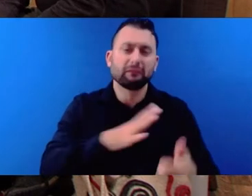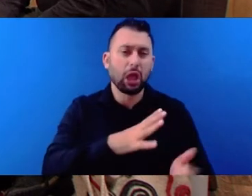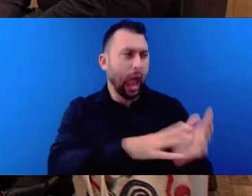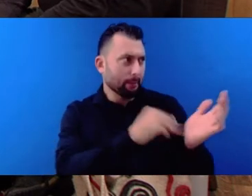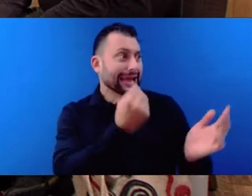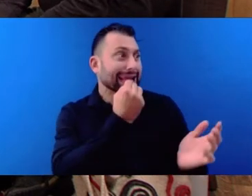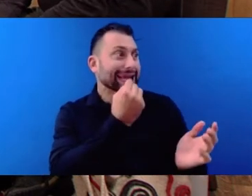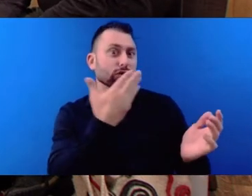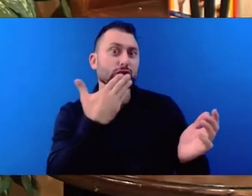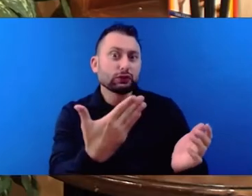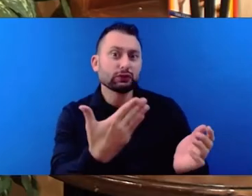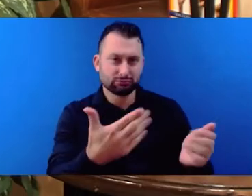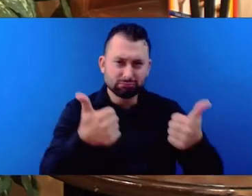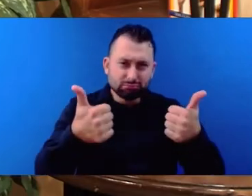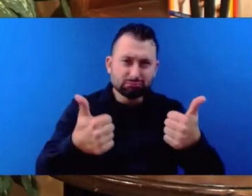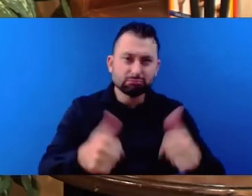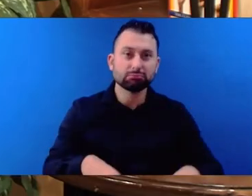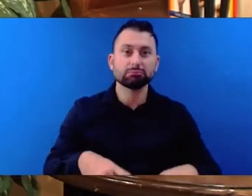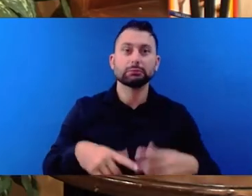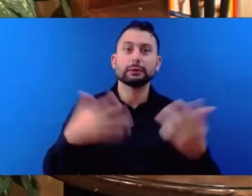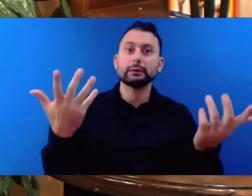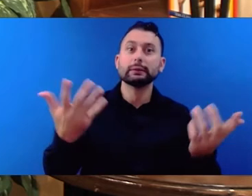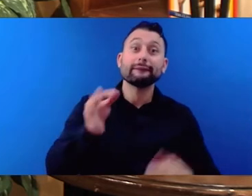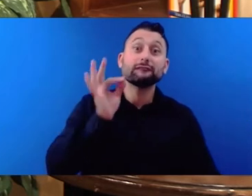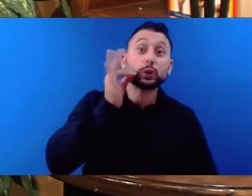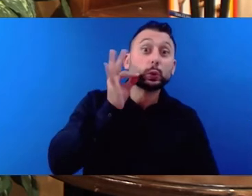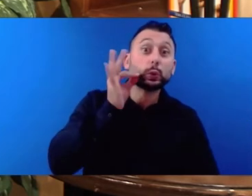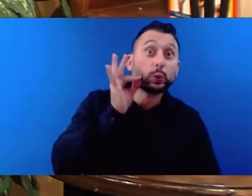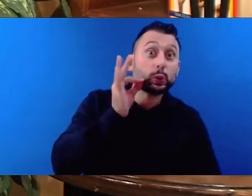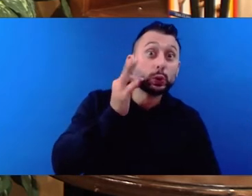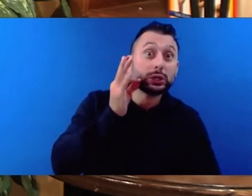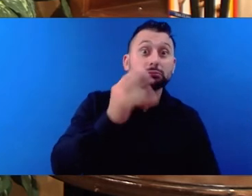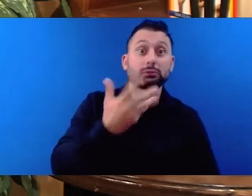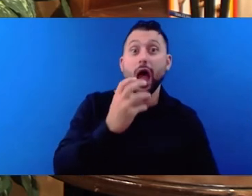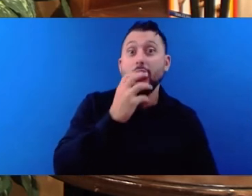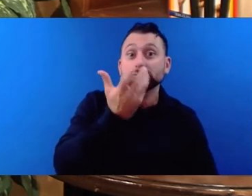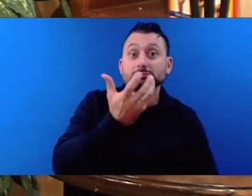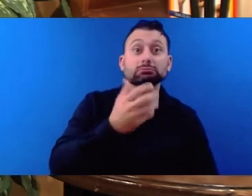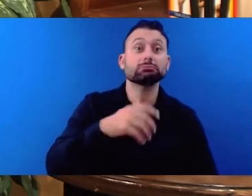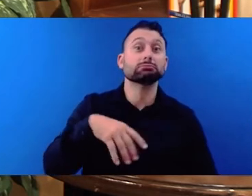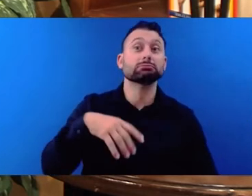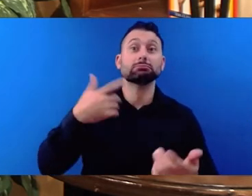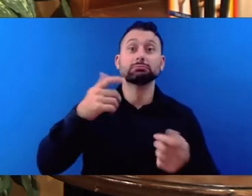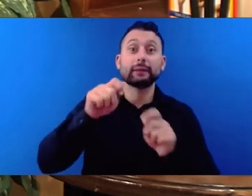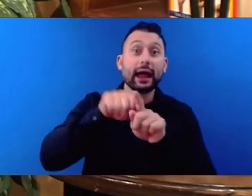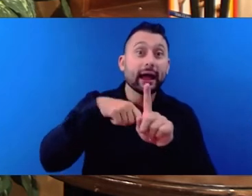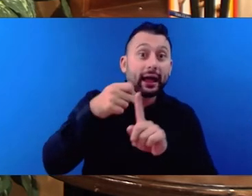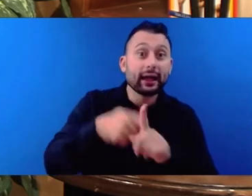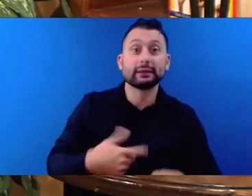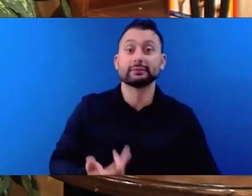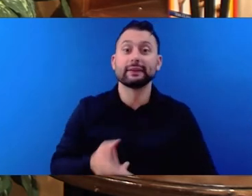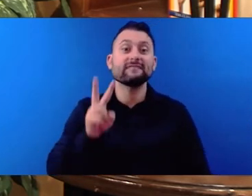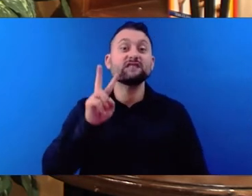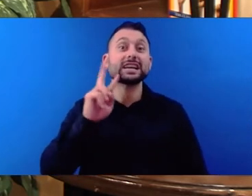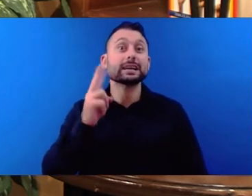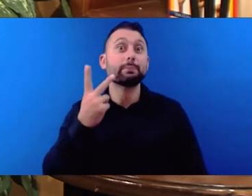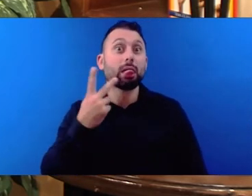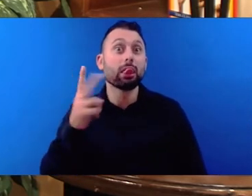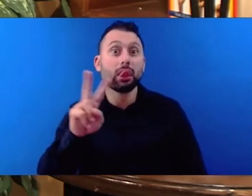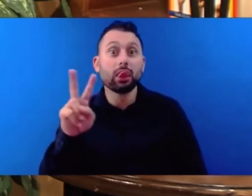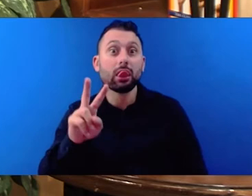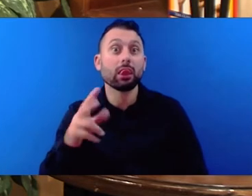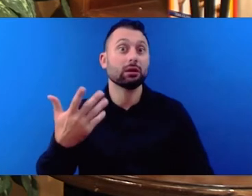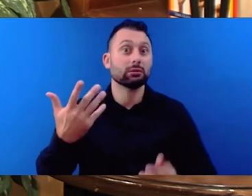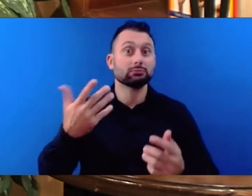whole grains, or exercising or offering to go and do some kind of physical activity with them. But as far